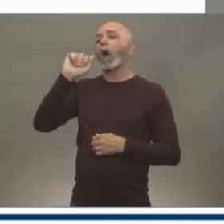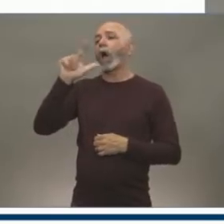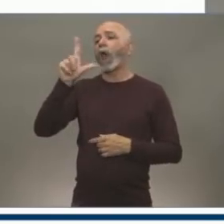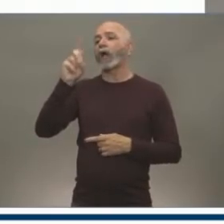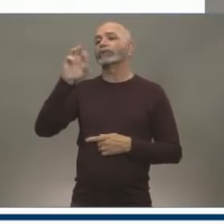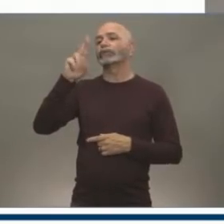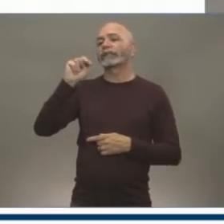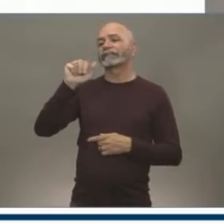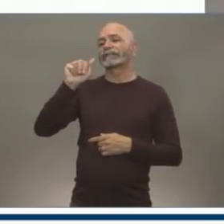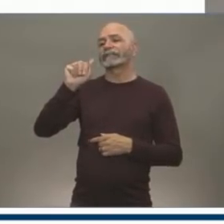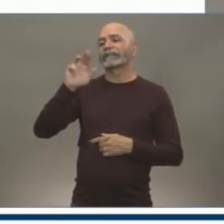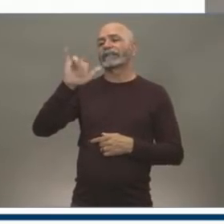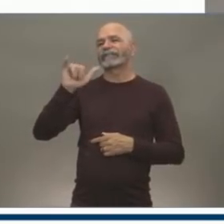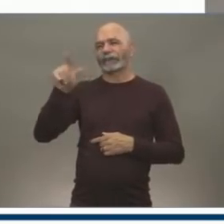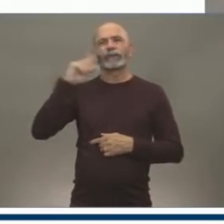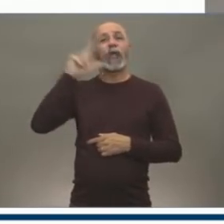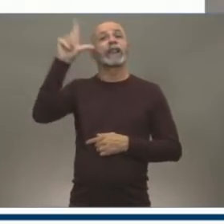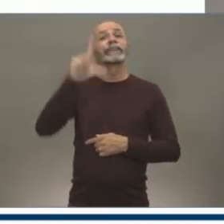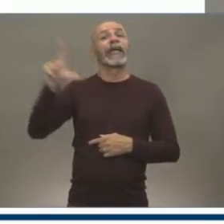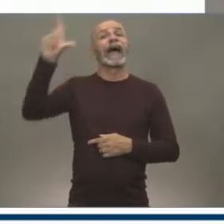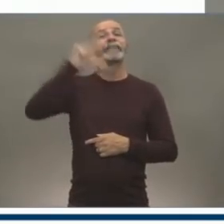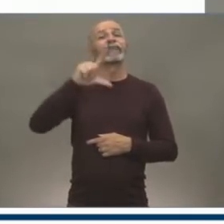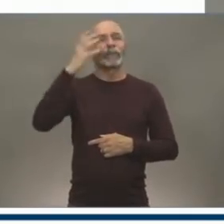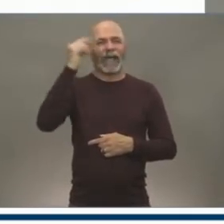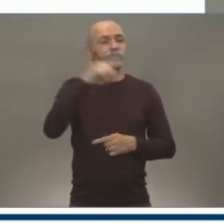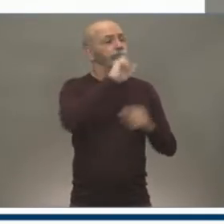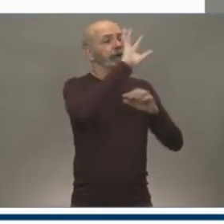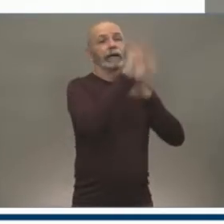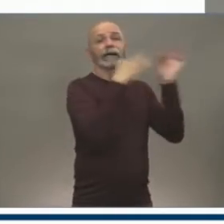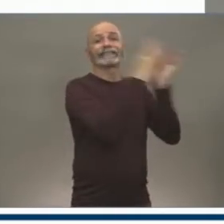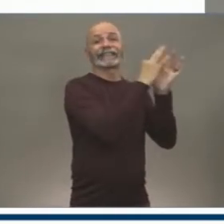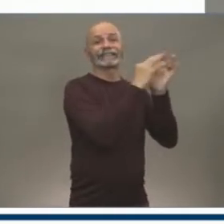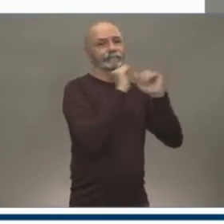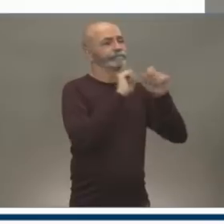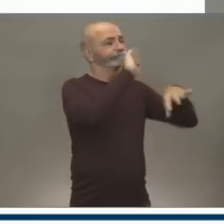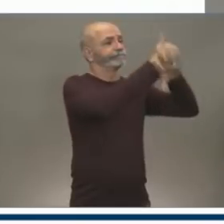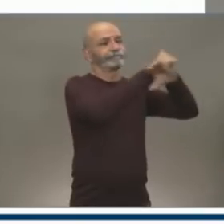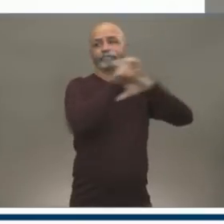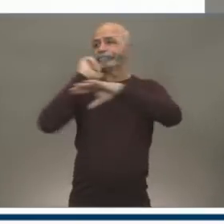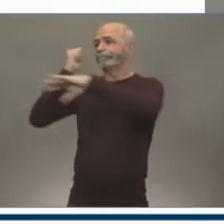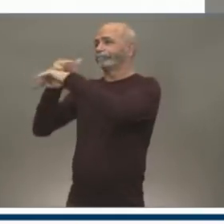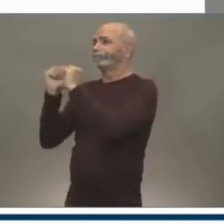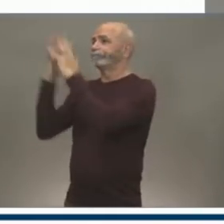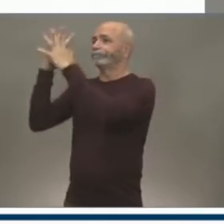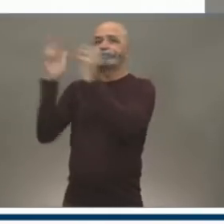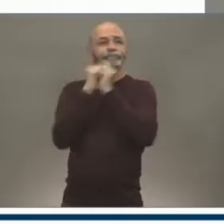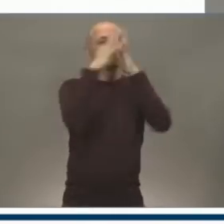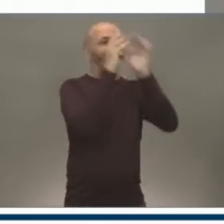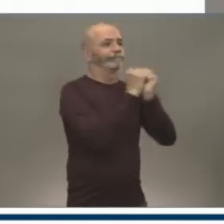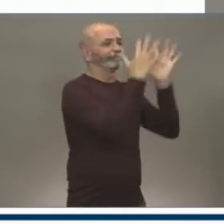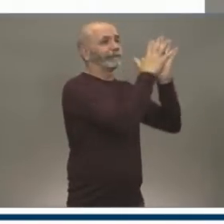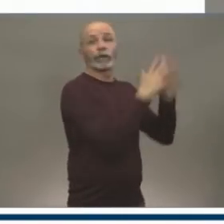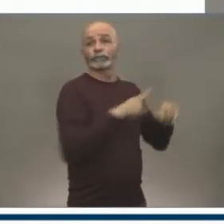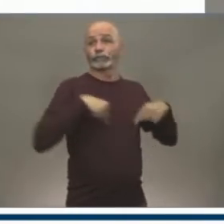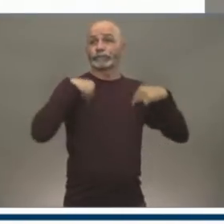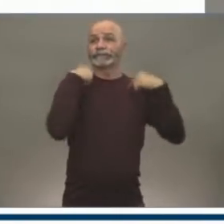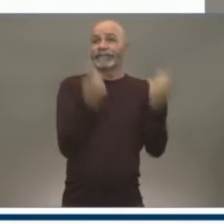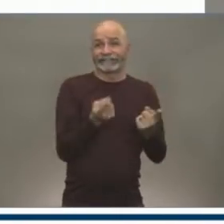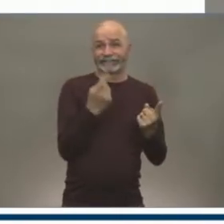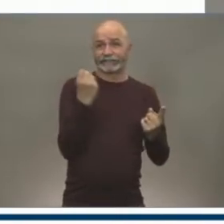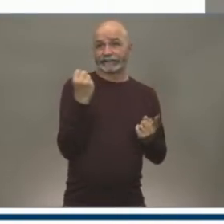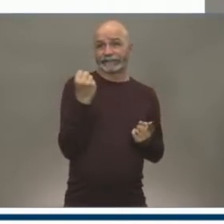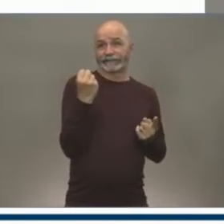these pop-up sites has been, quite frankly, nothing short of amazing. Since Saturday, the team has performed more than